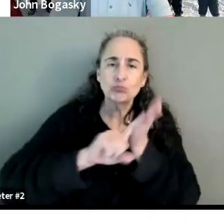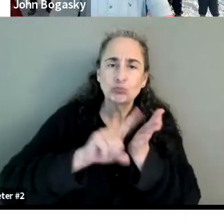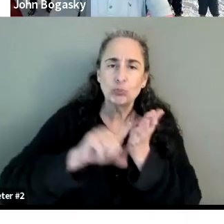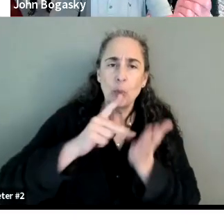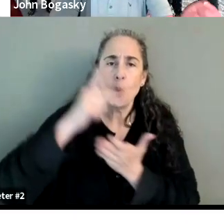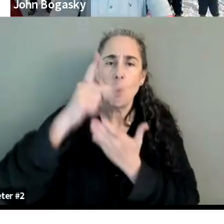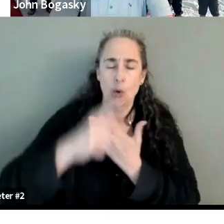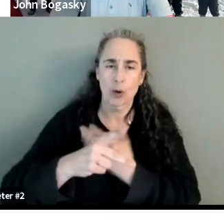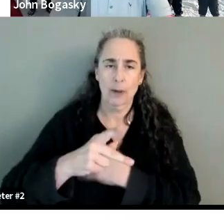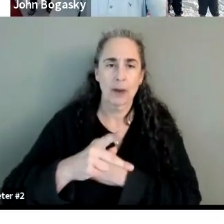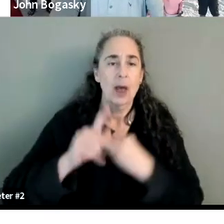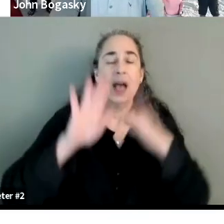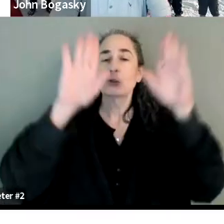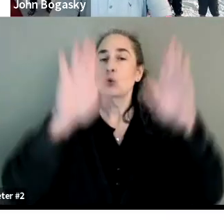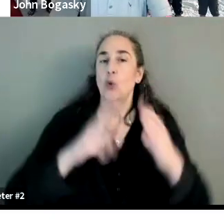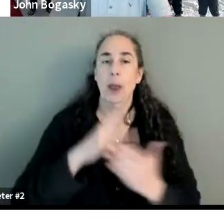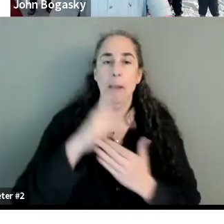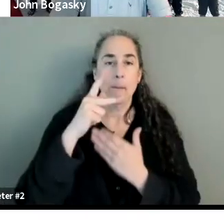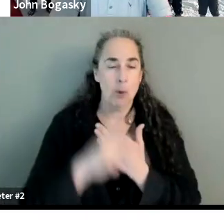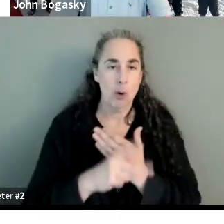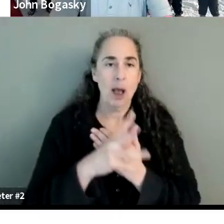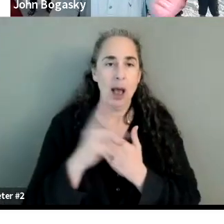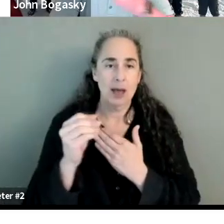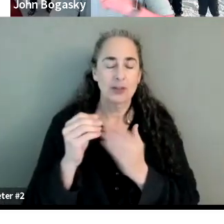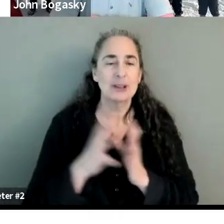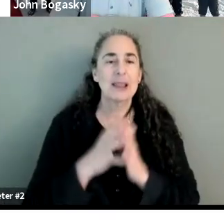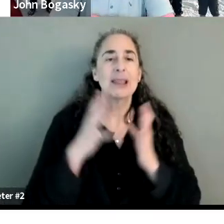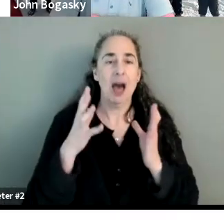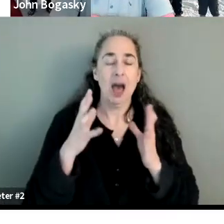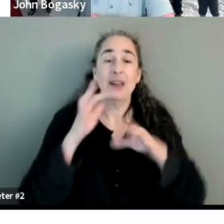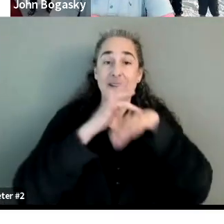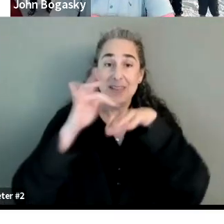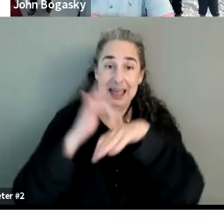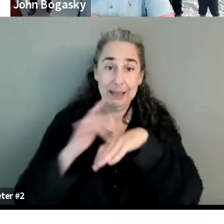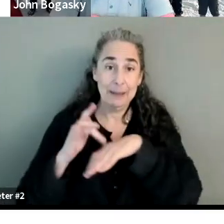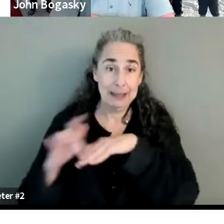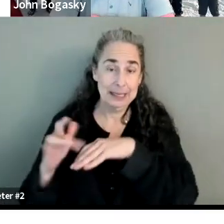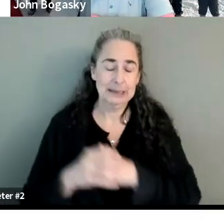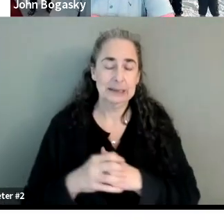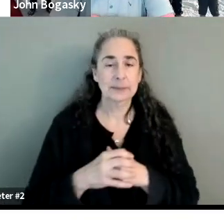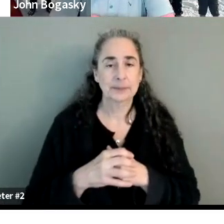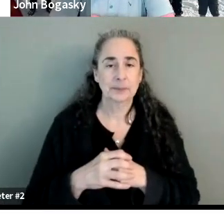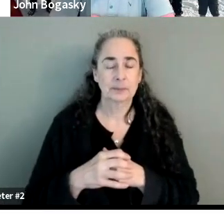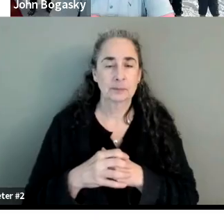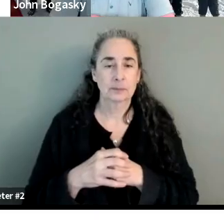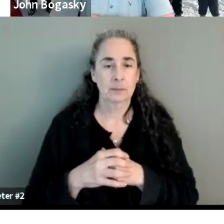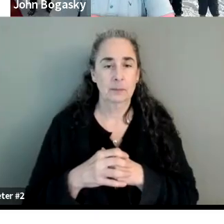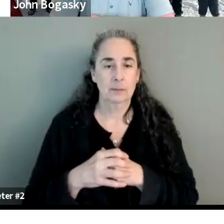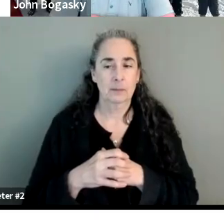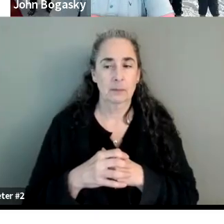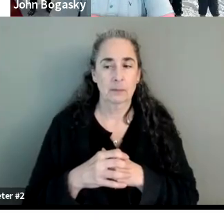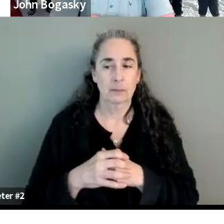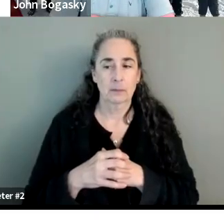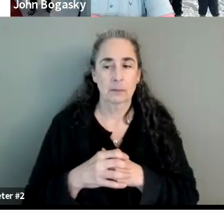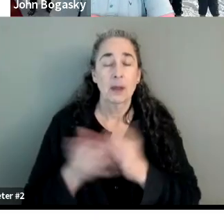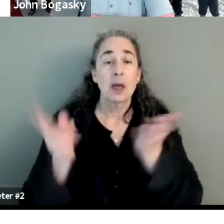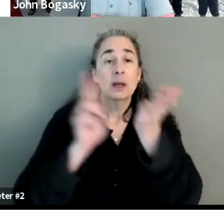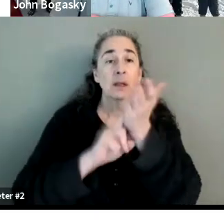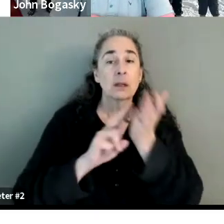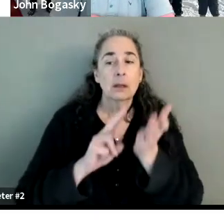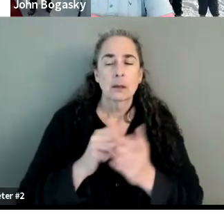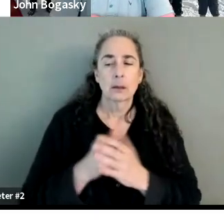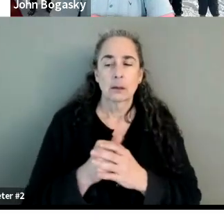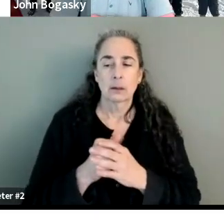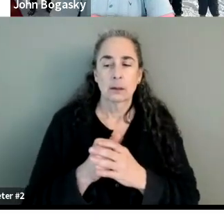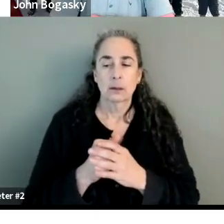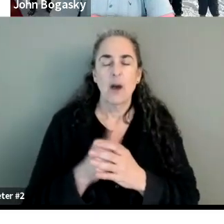because it's a great program and there's a lot of openings in it. Um, the signups for this, so